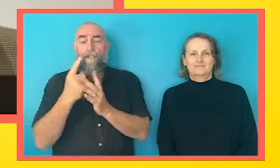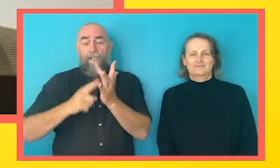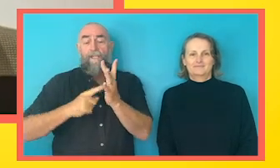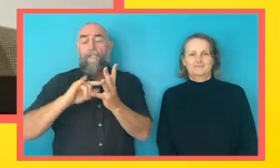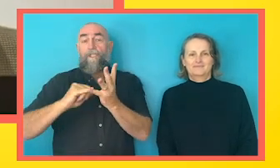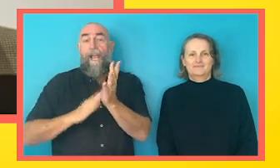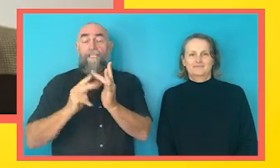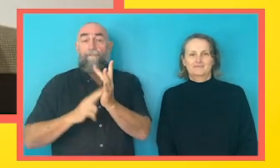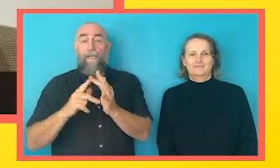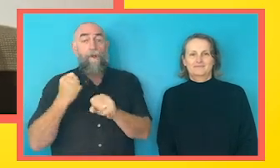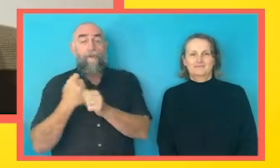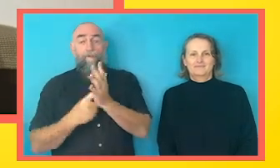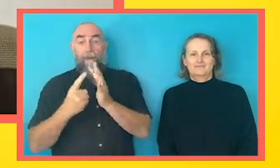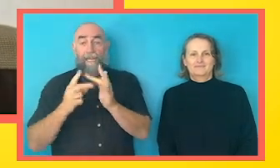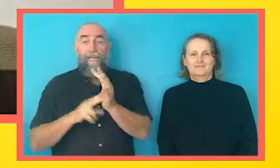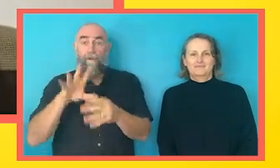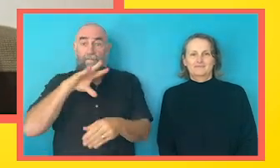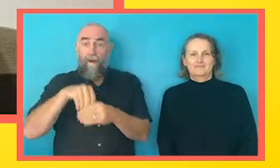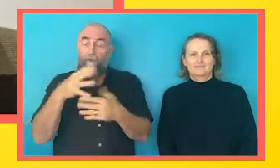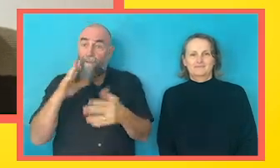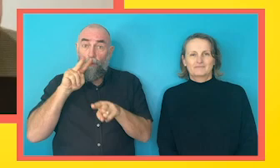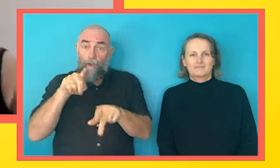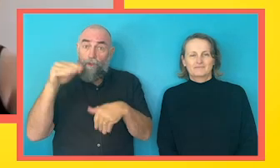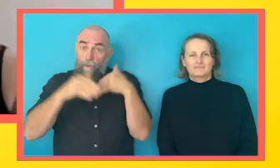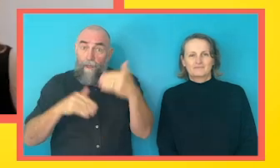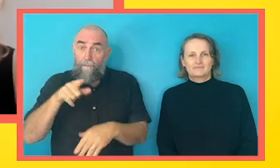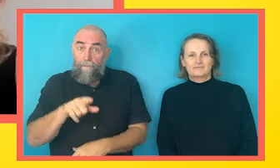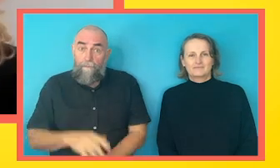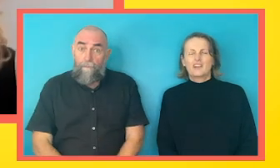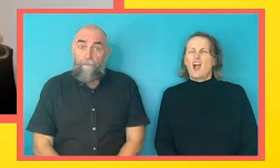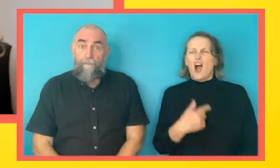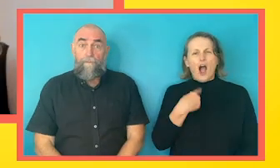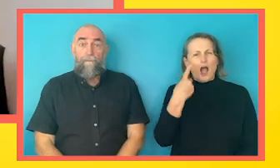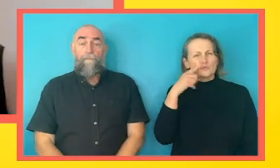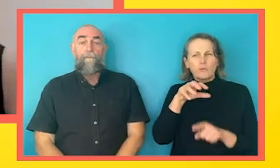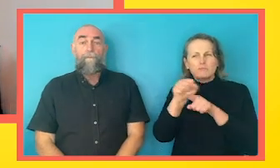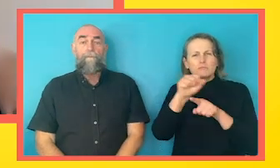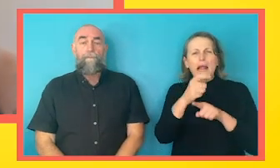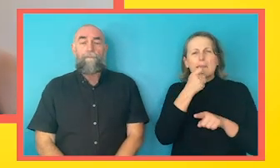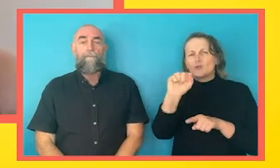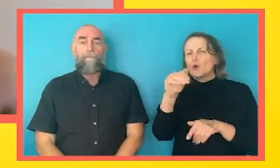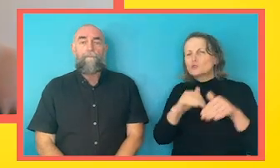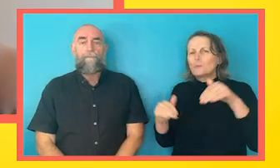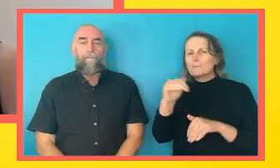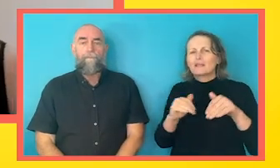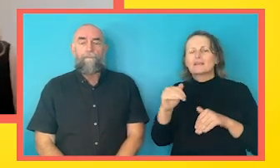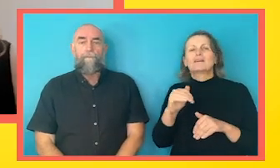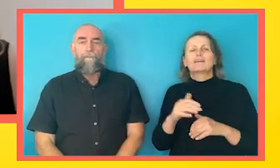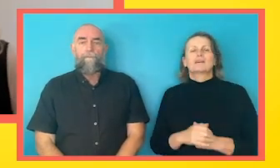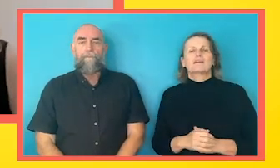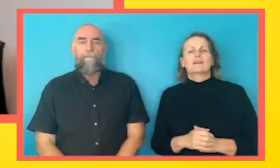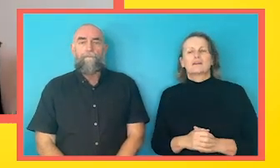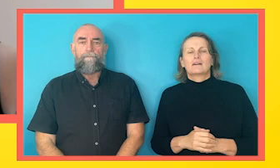Jasmine Greenwood last year. Have you been able to see much of her swimming? I've caught bits and pieces. With goalball, I